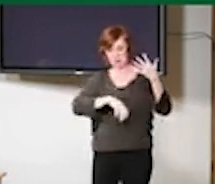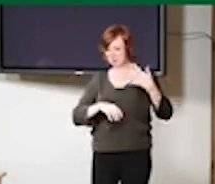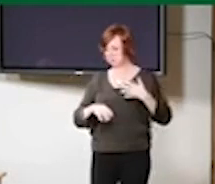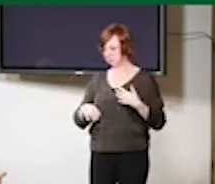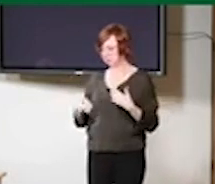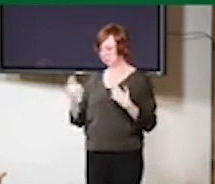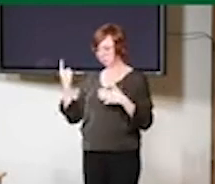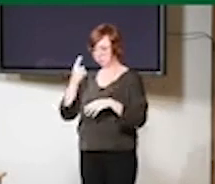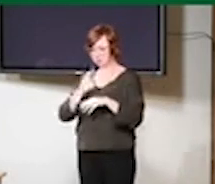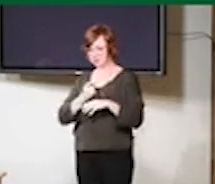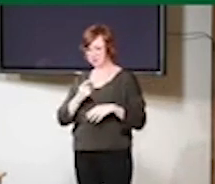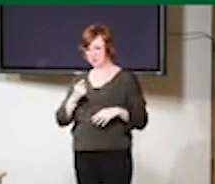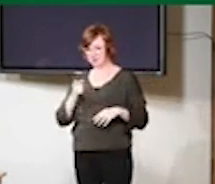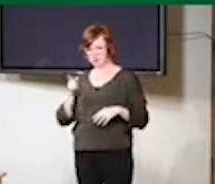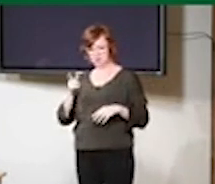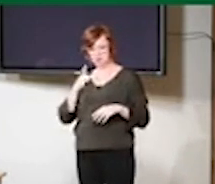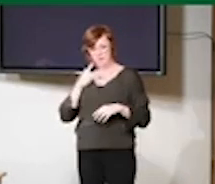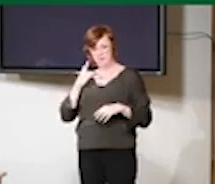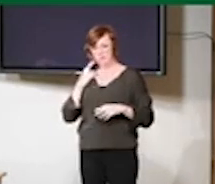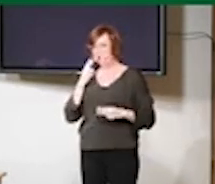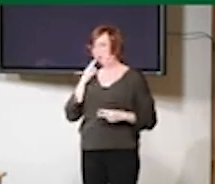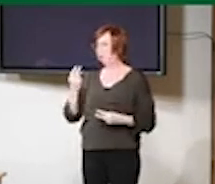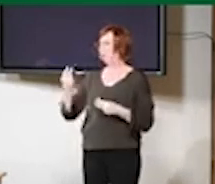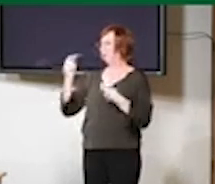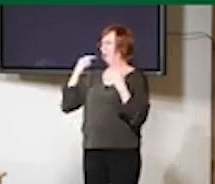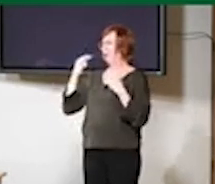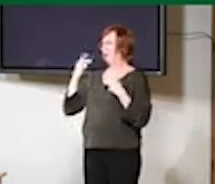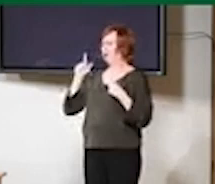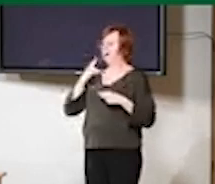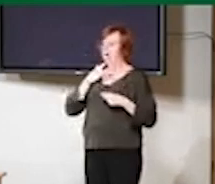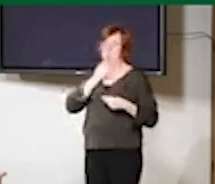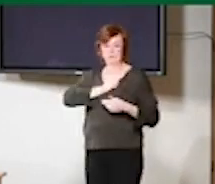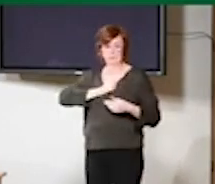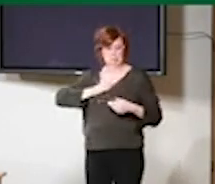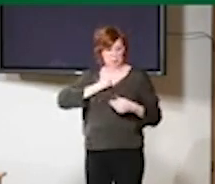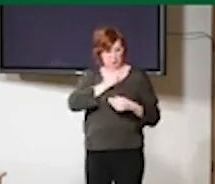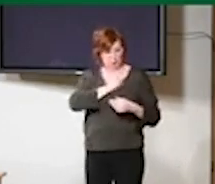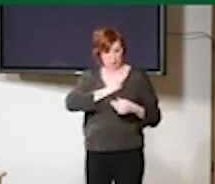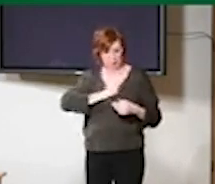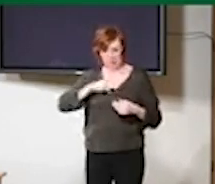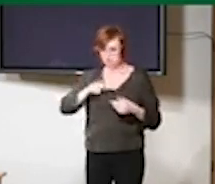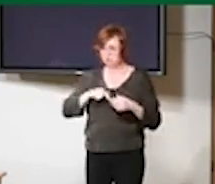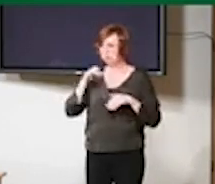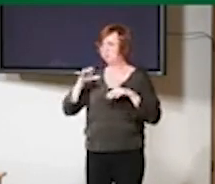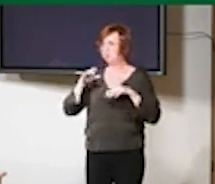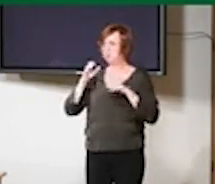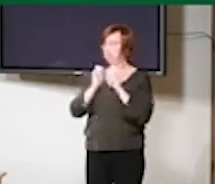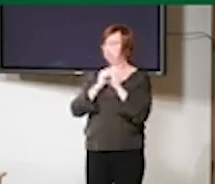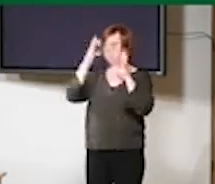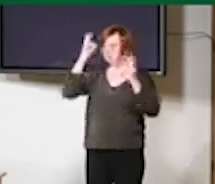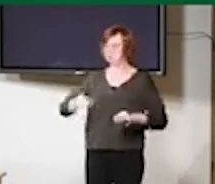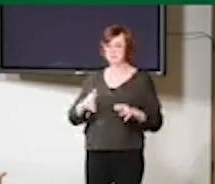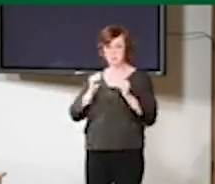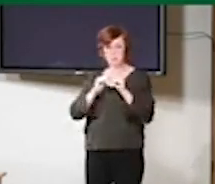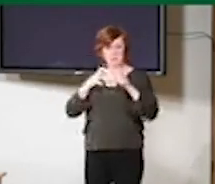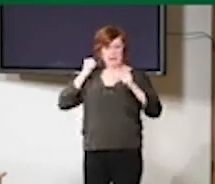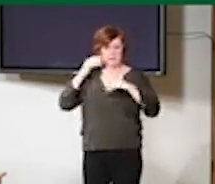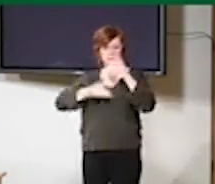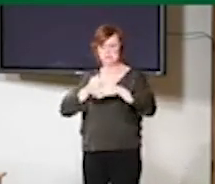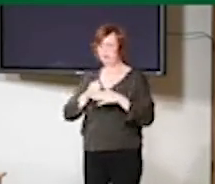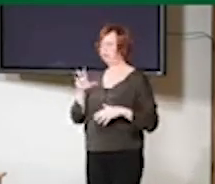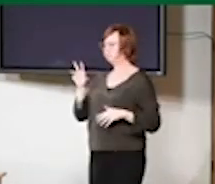events, not moving faster initially? Well, I think in this province we have moved at